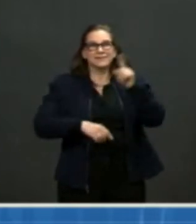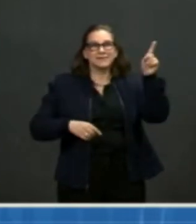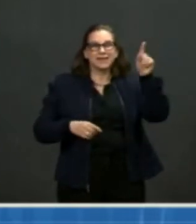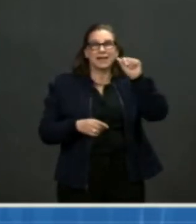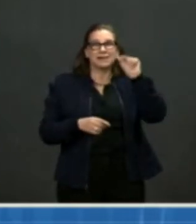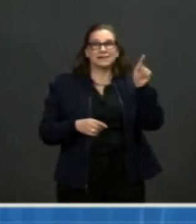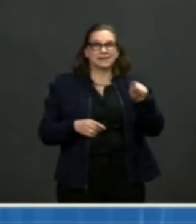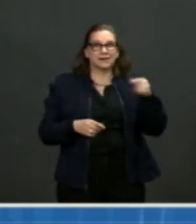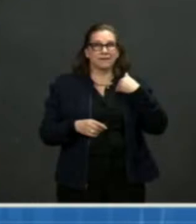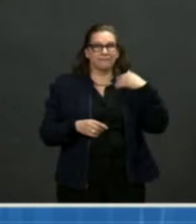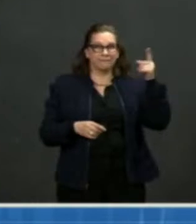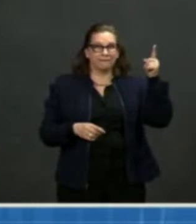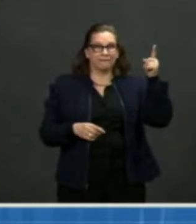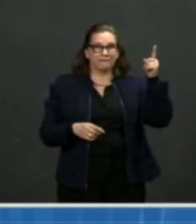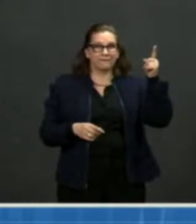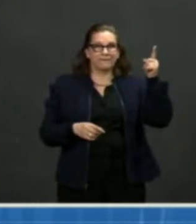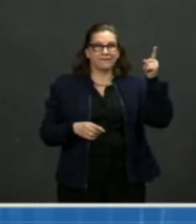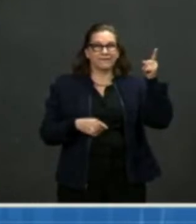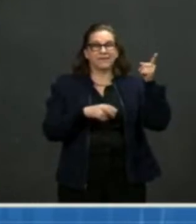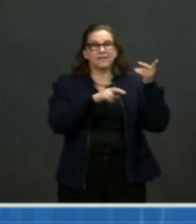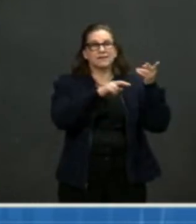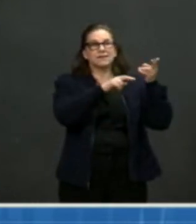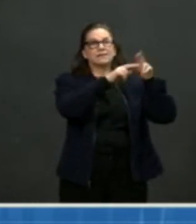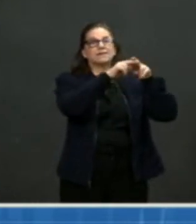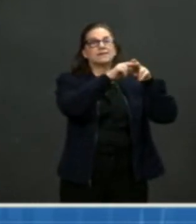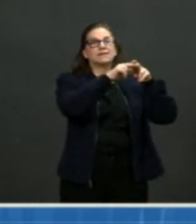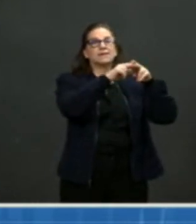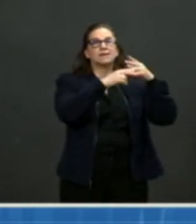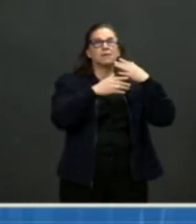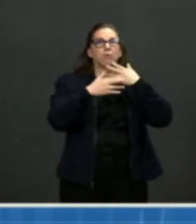thromboembolic events associated with the vaccine.